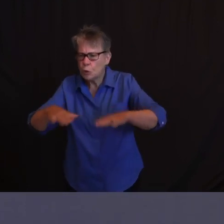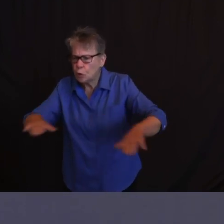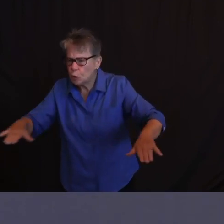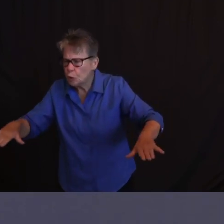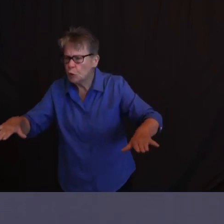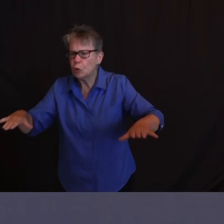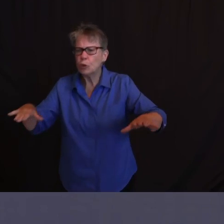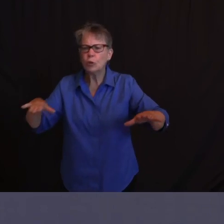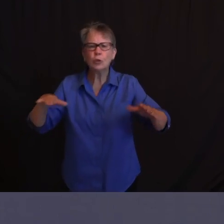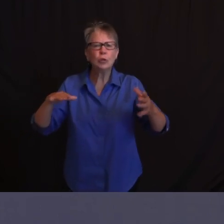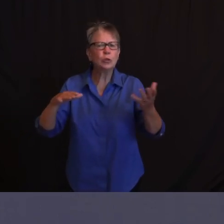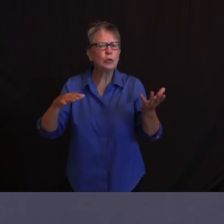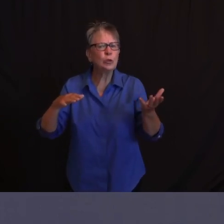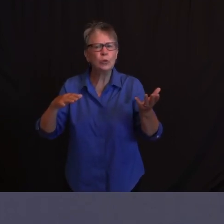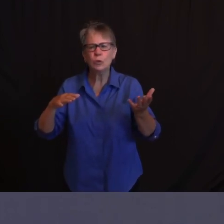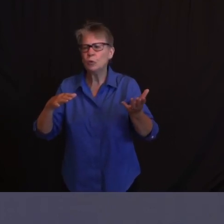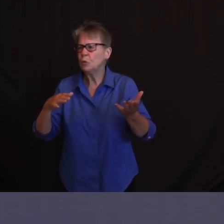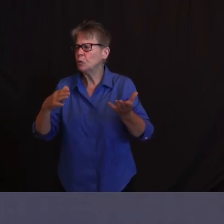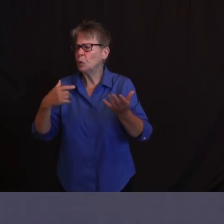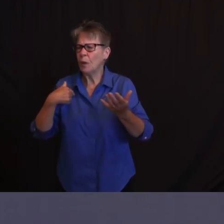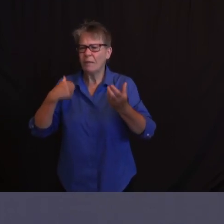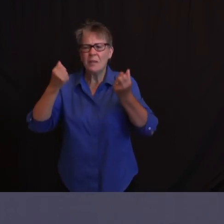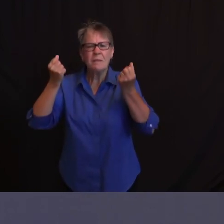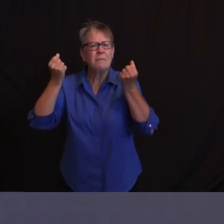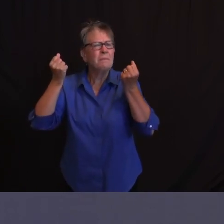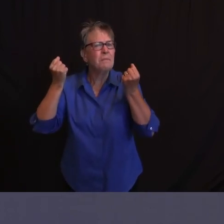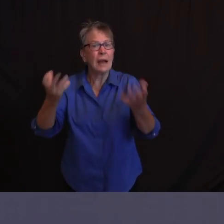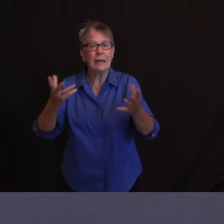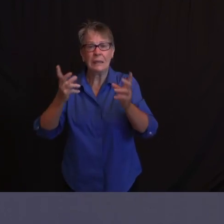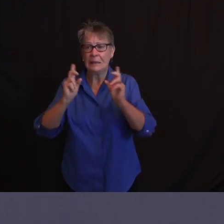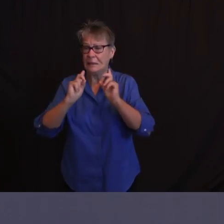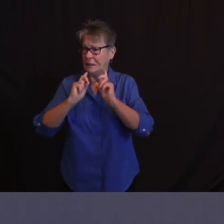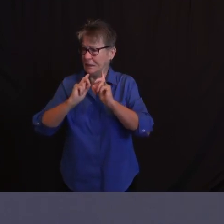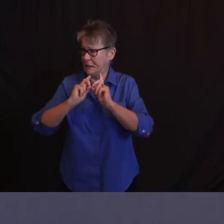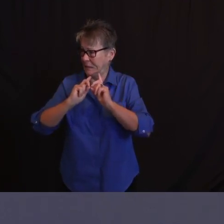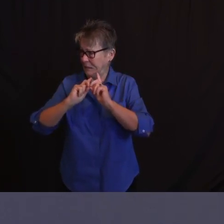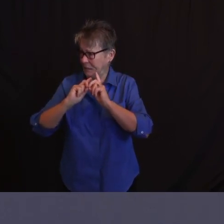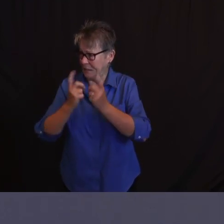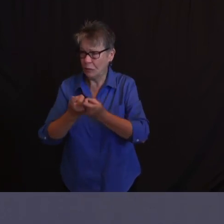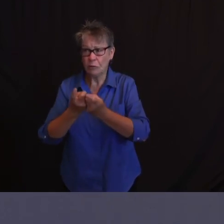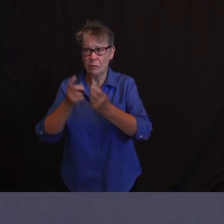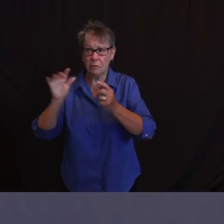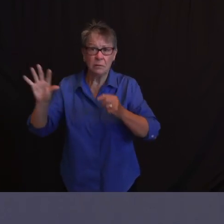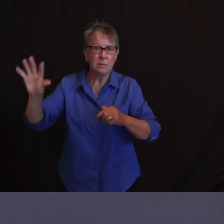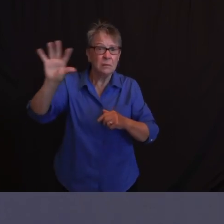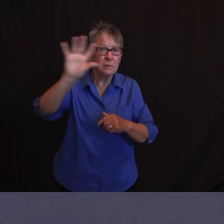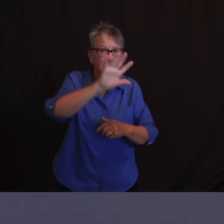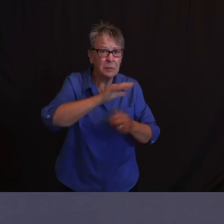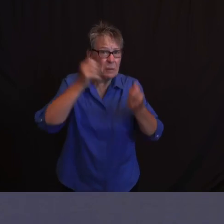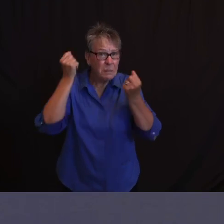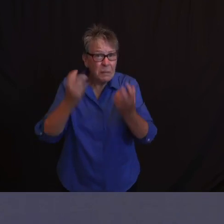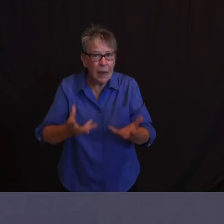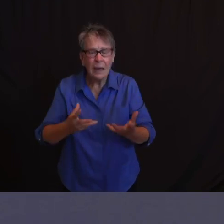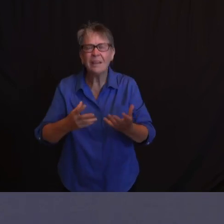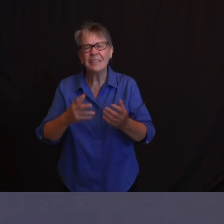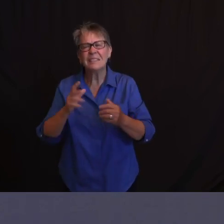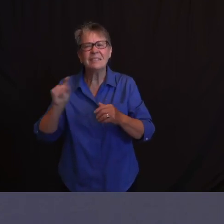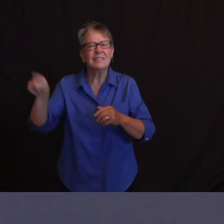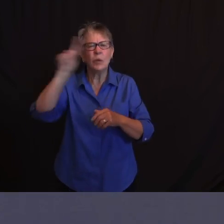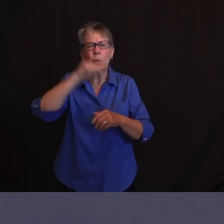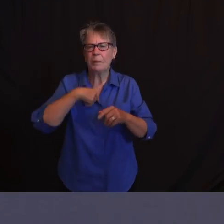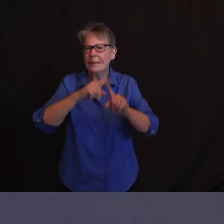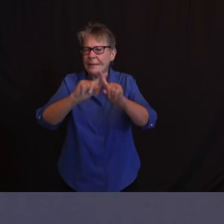districts are working on their plans, and they'll be coming back to both Judy's team as well as the Department of Education.